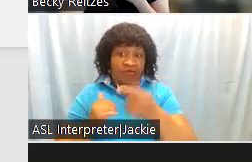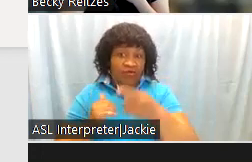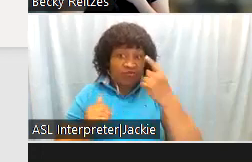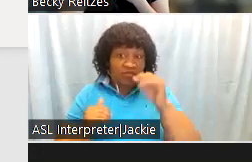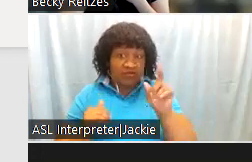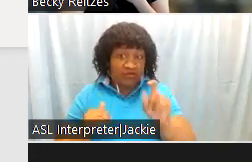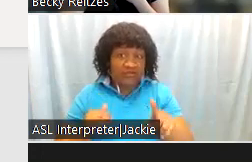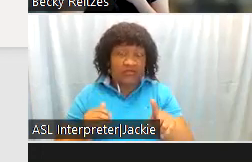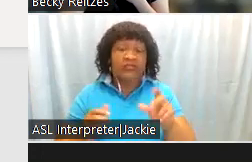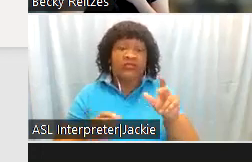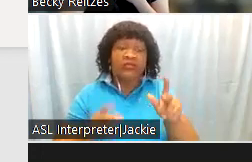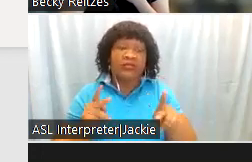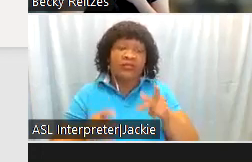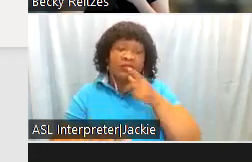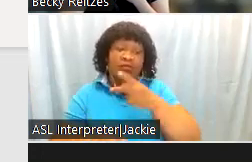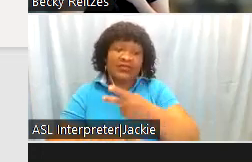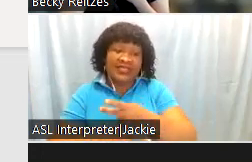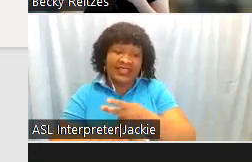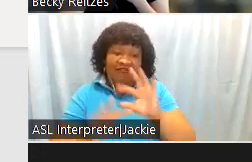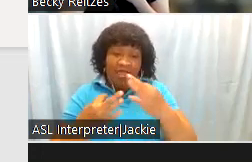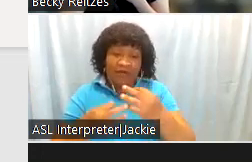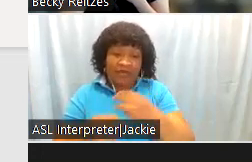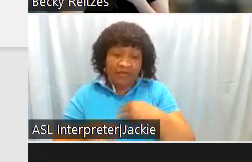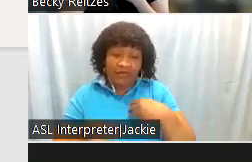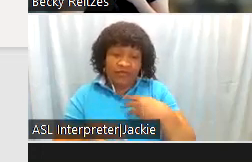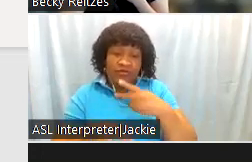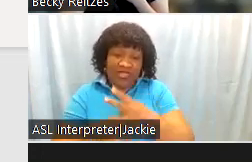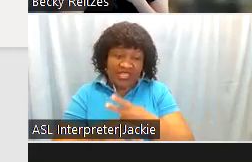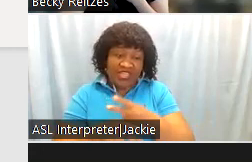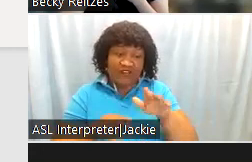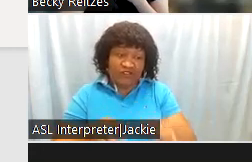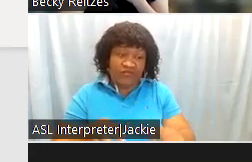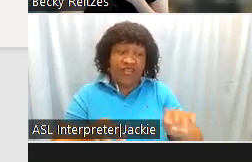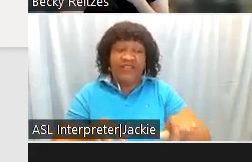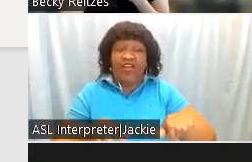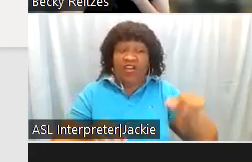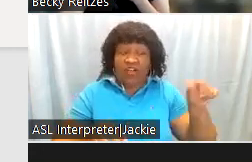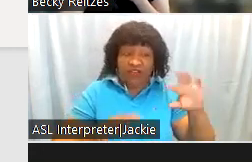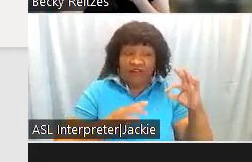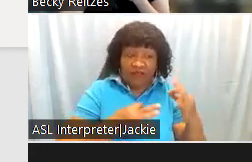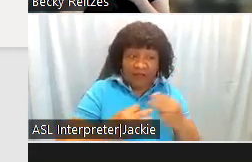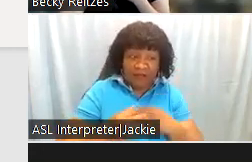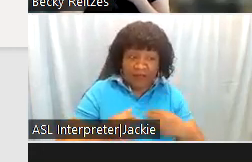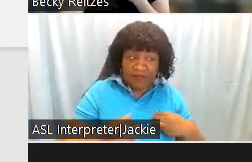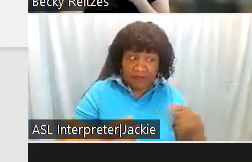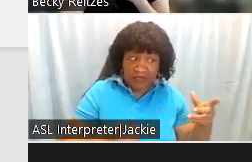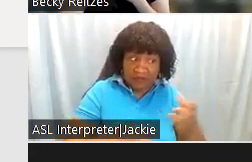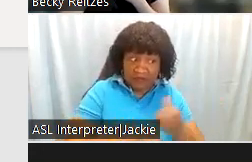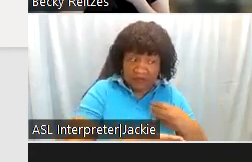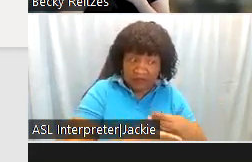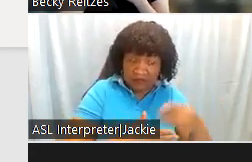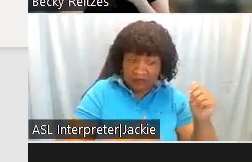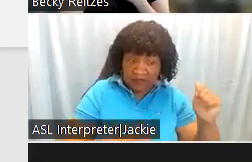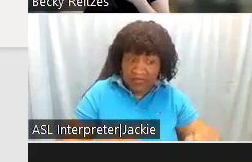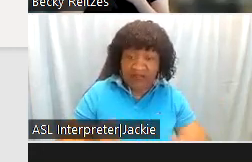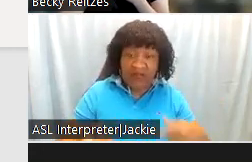can folks who are taking care of children of other family members receive the subsidy? And I was misunderstanding